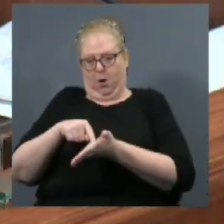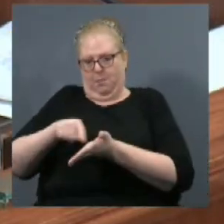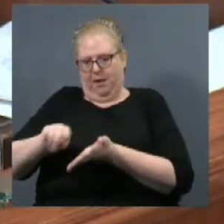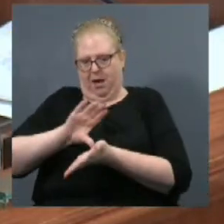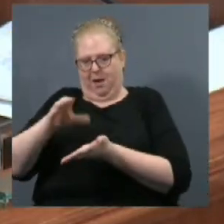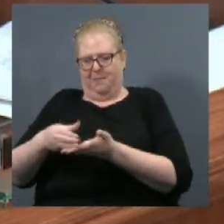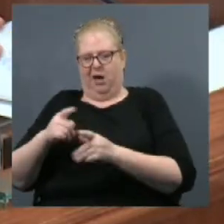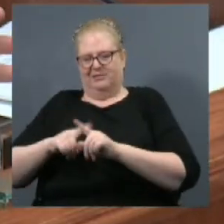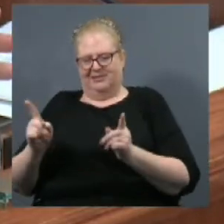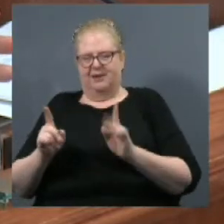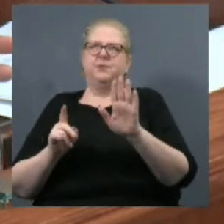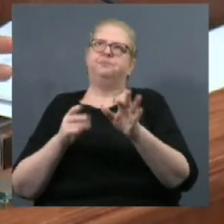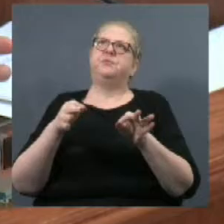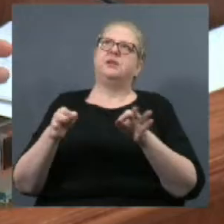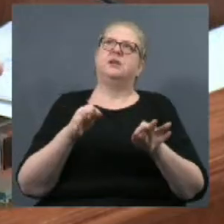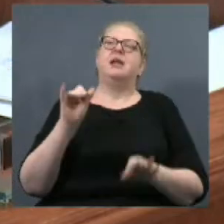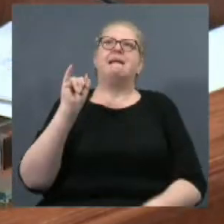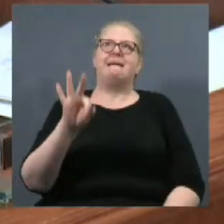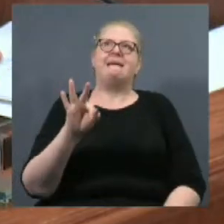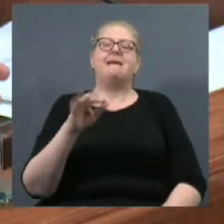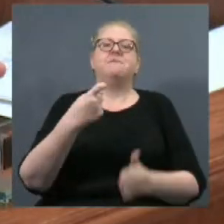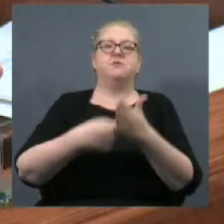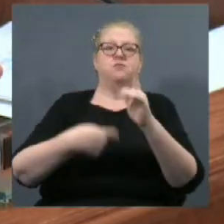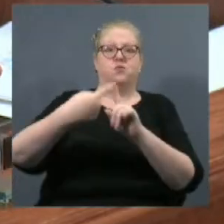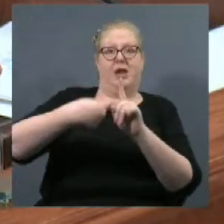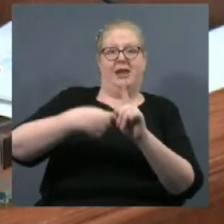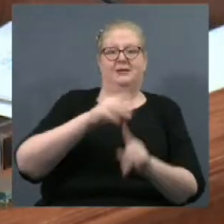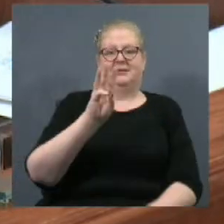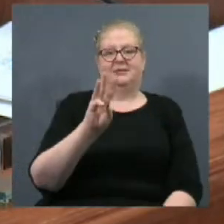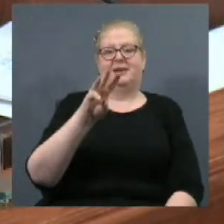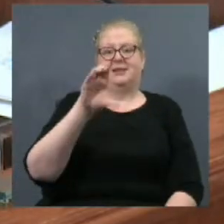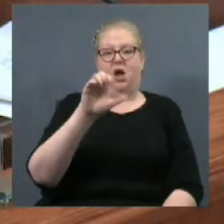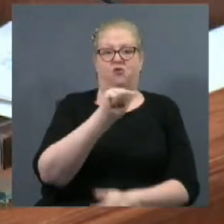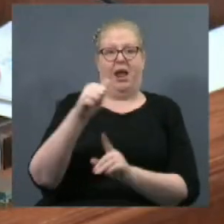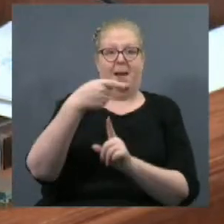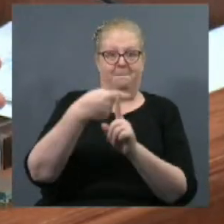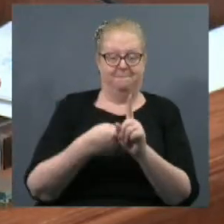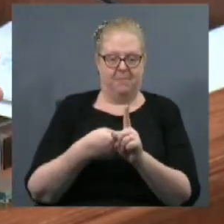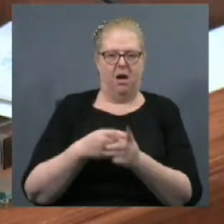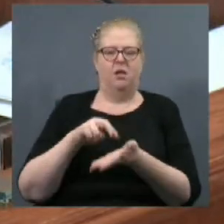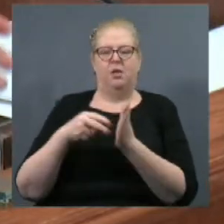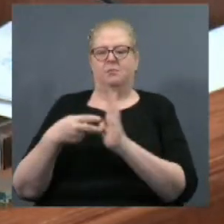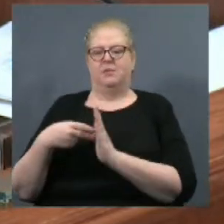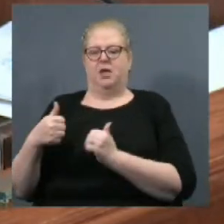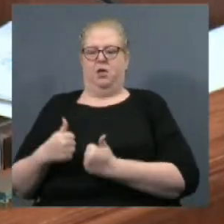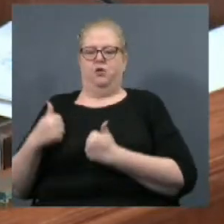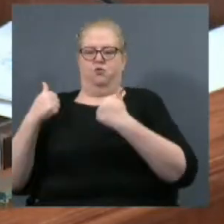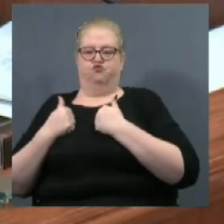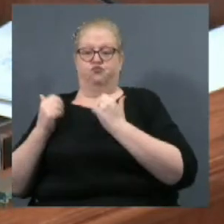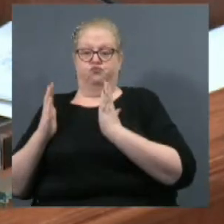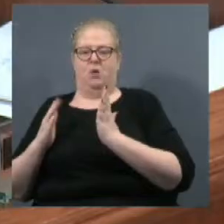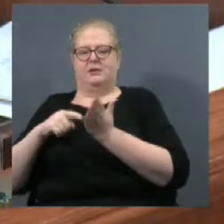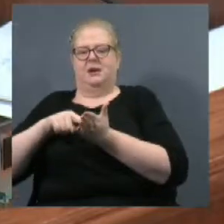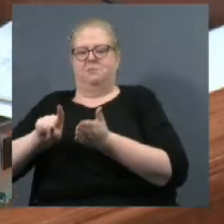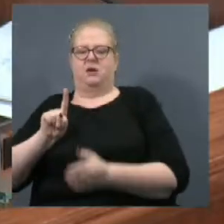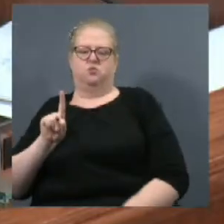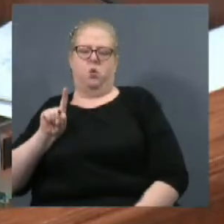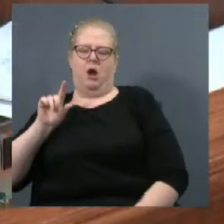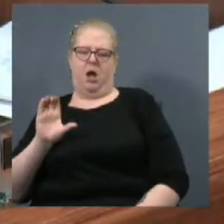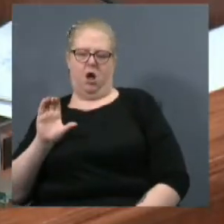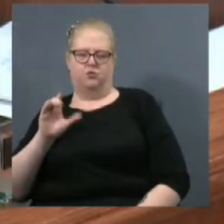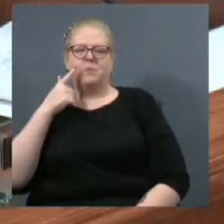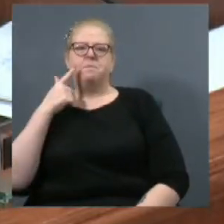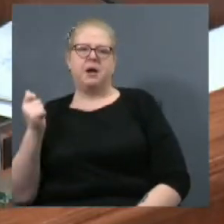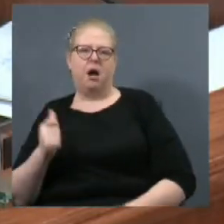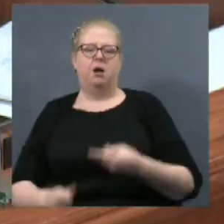Well, let me try it this way. If it's $600 a month and the resident only is required to pay $100 a month because of the voucher, HUD would pay the